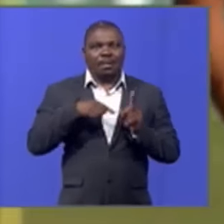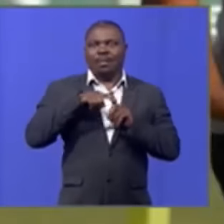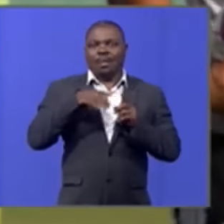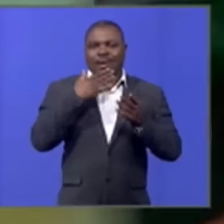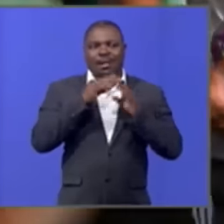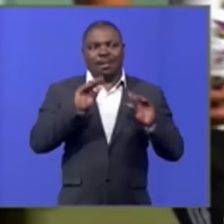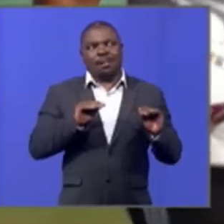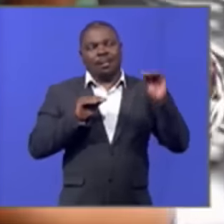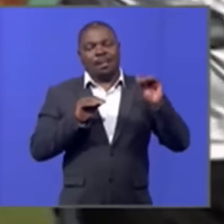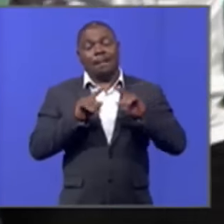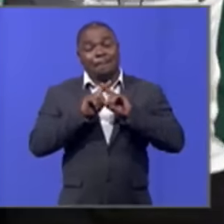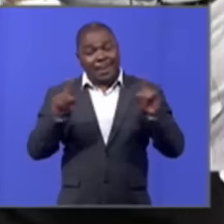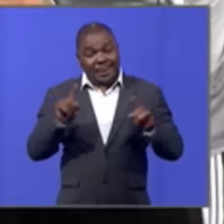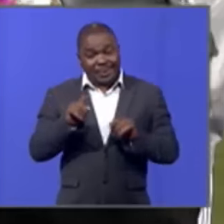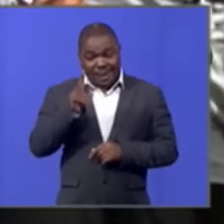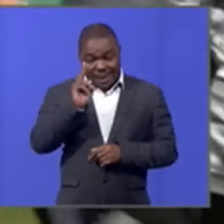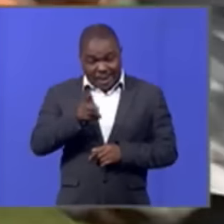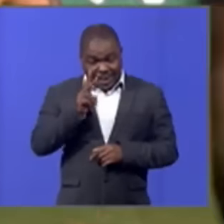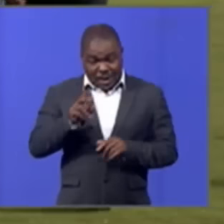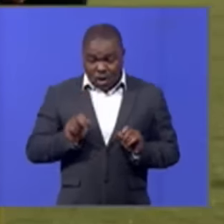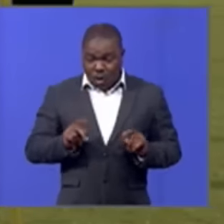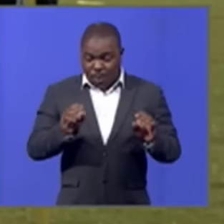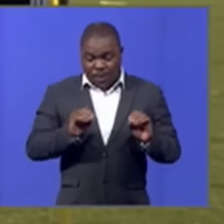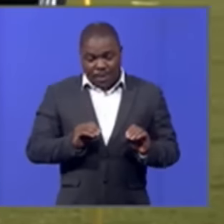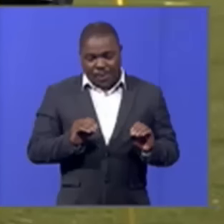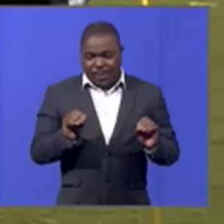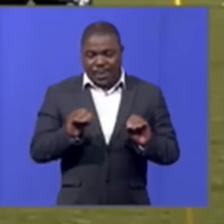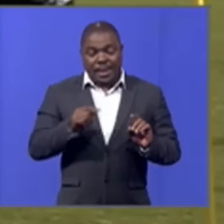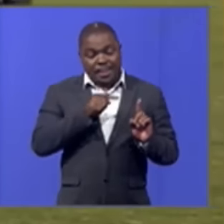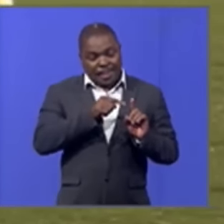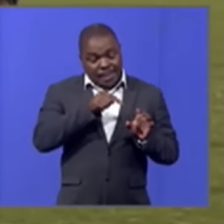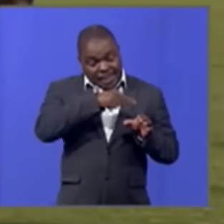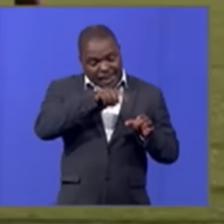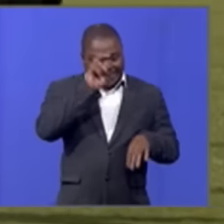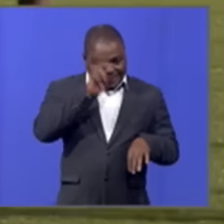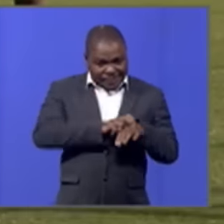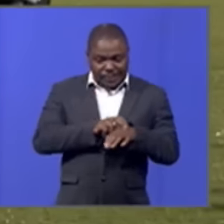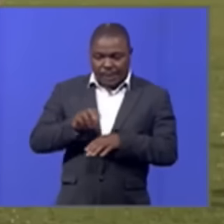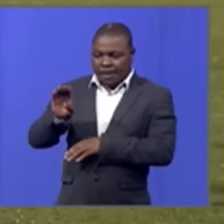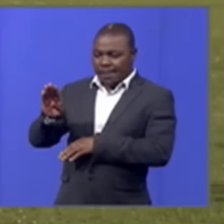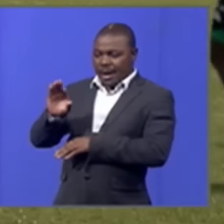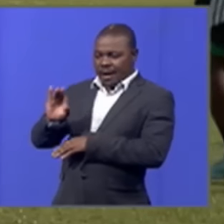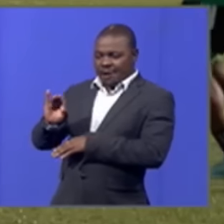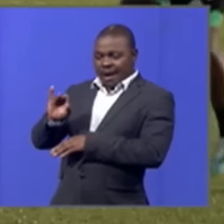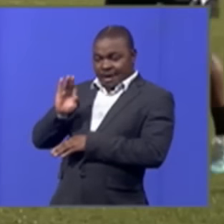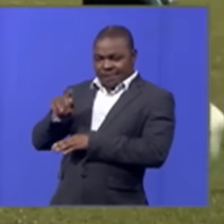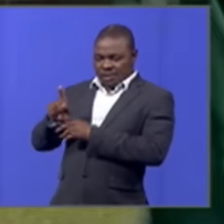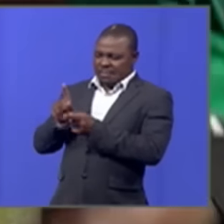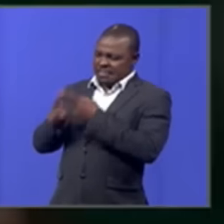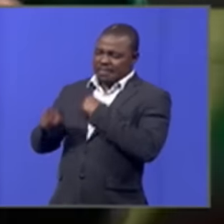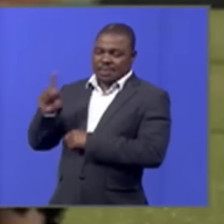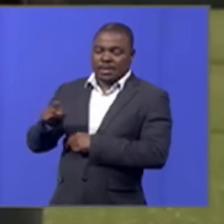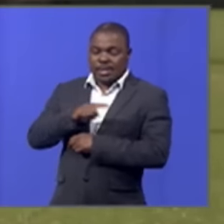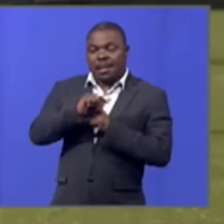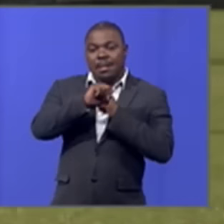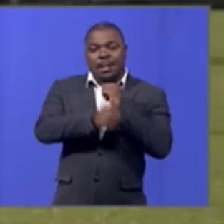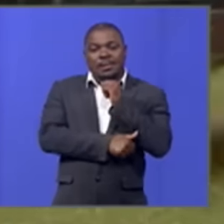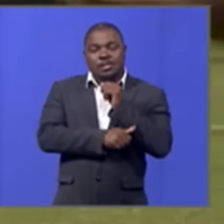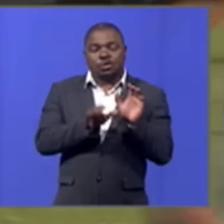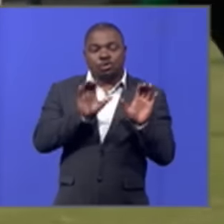Empa ha o sana monyetla wa bobedi o tla fuwa banyana. Ba tshwanetse ke ho hlola sehlopha sa Burkina Faso papading ya bona ya ho qetela ya Group